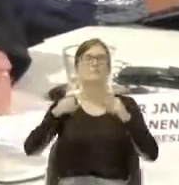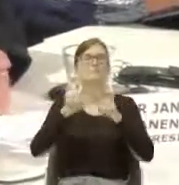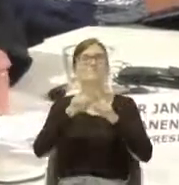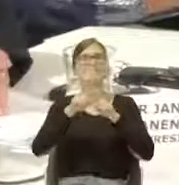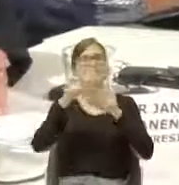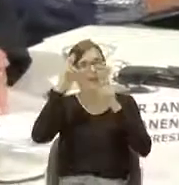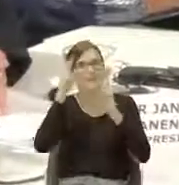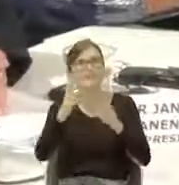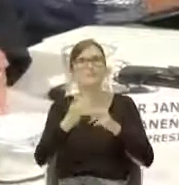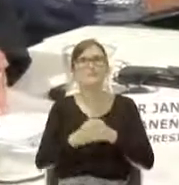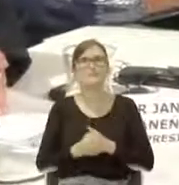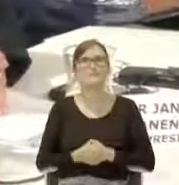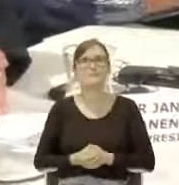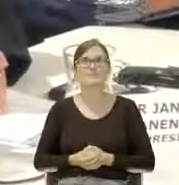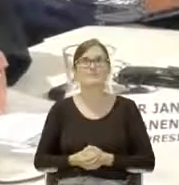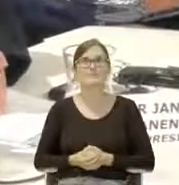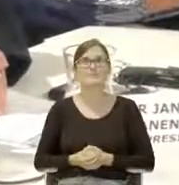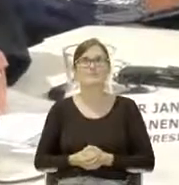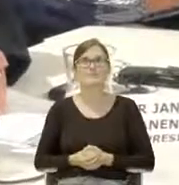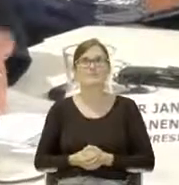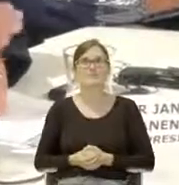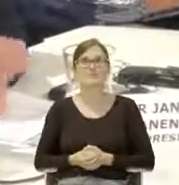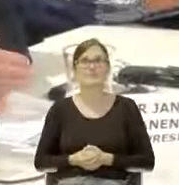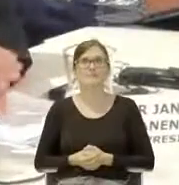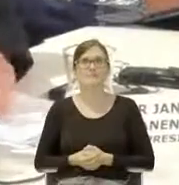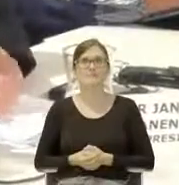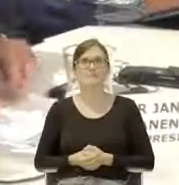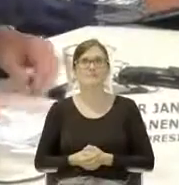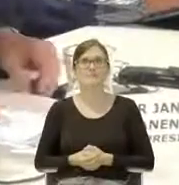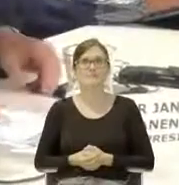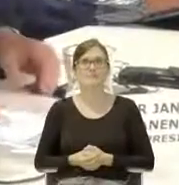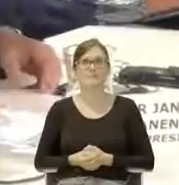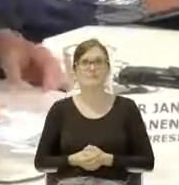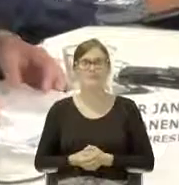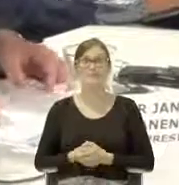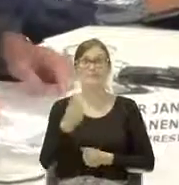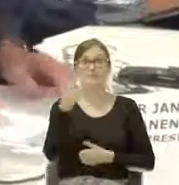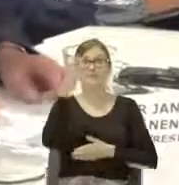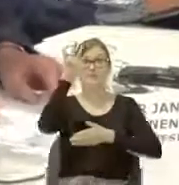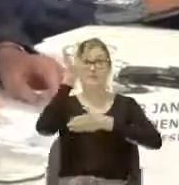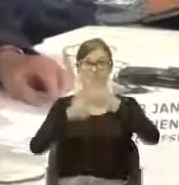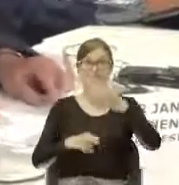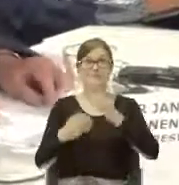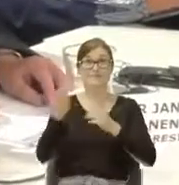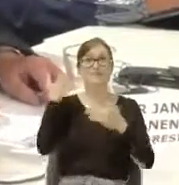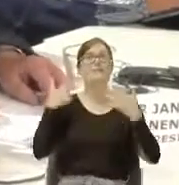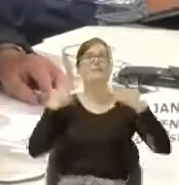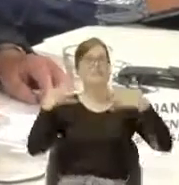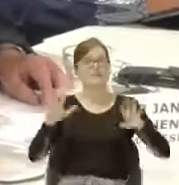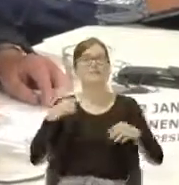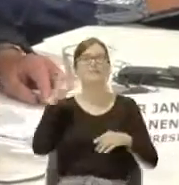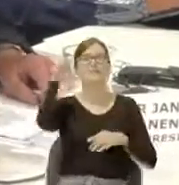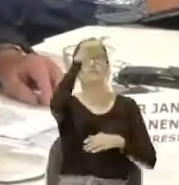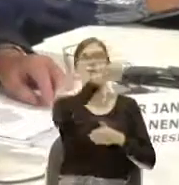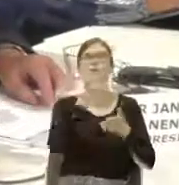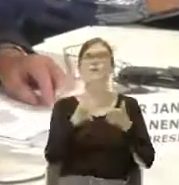ago in New York. Today, at this meeting of the World Assembly of Local and Regional Governments,